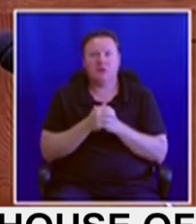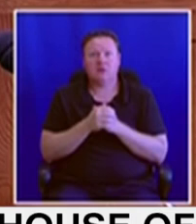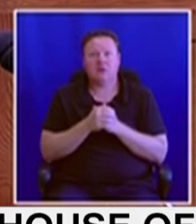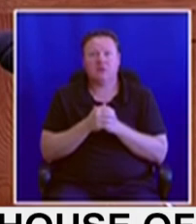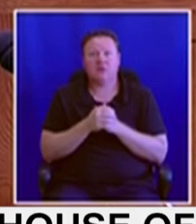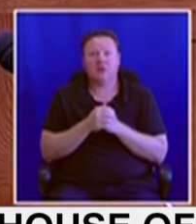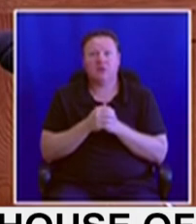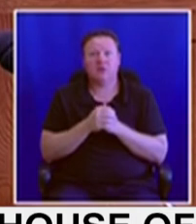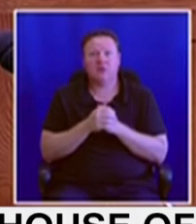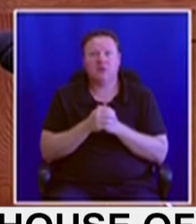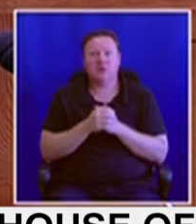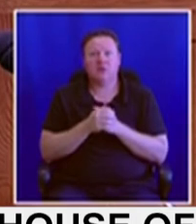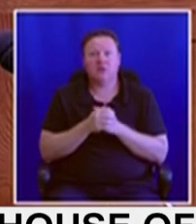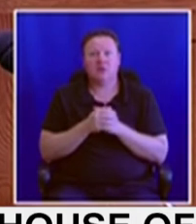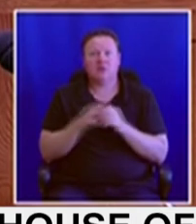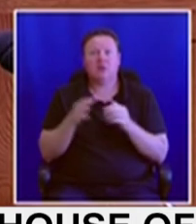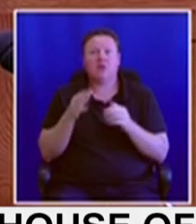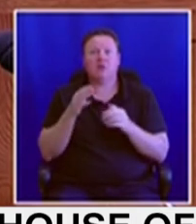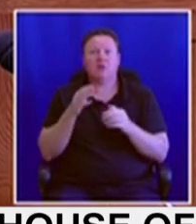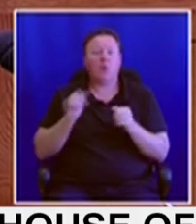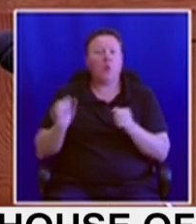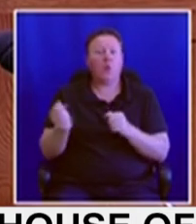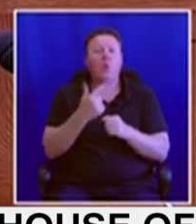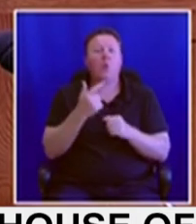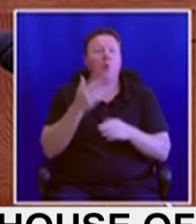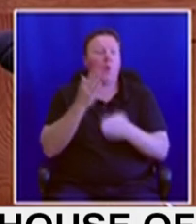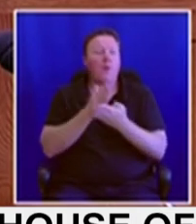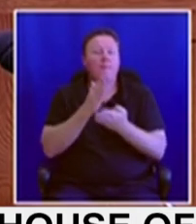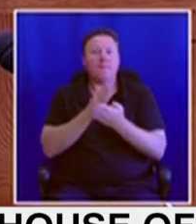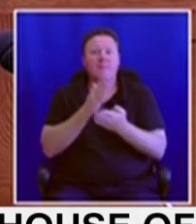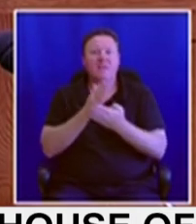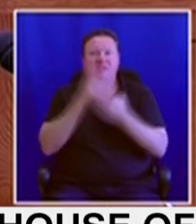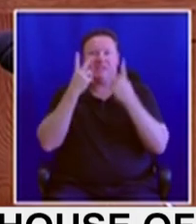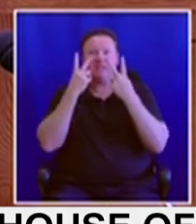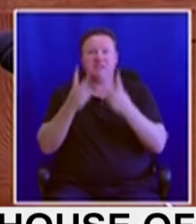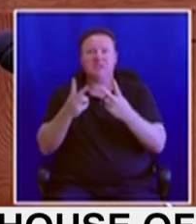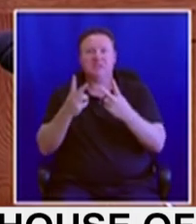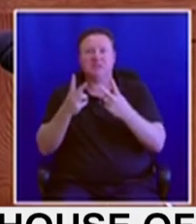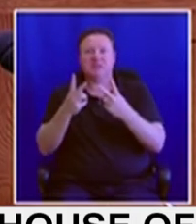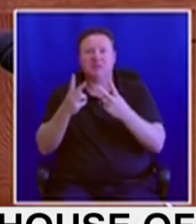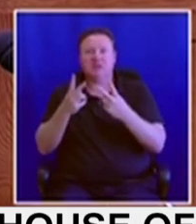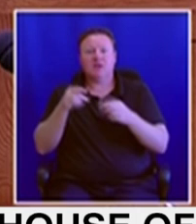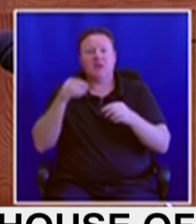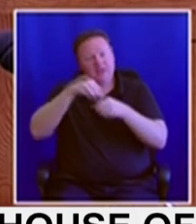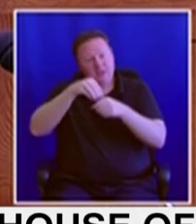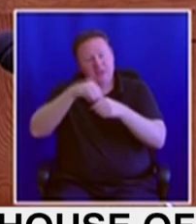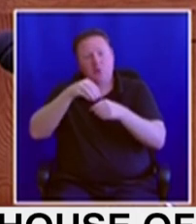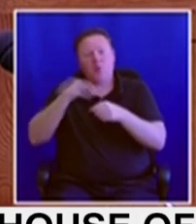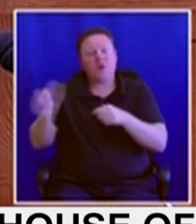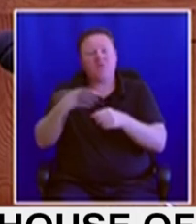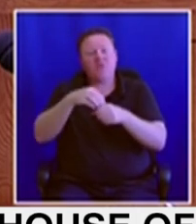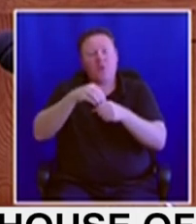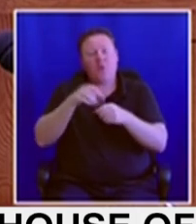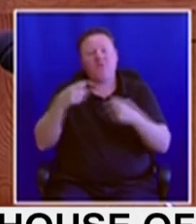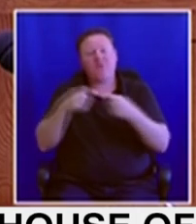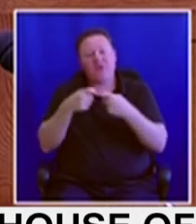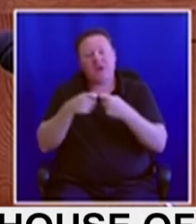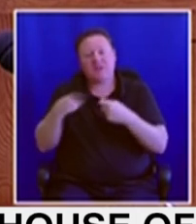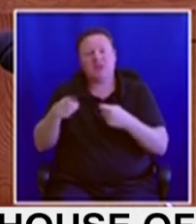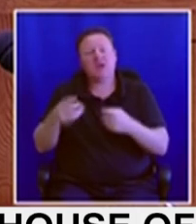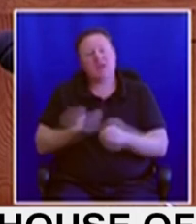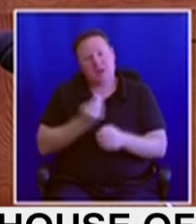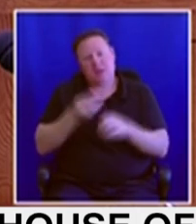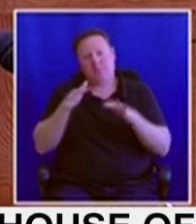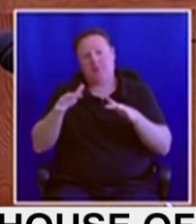are men ought to be found at the forefront of this fight. As we